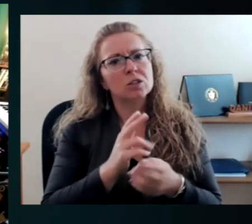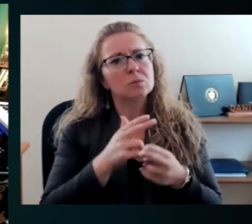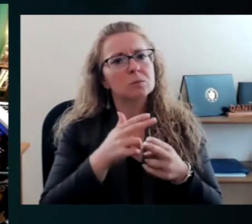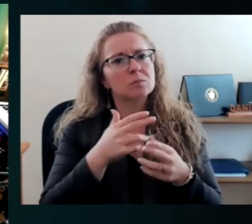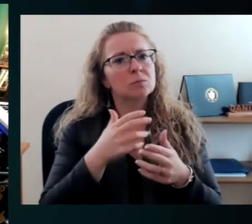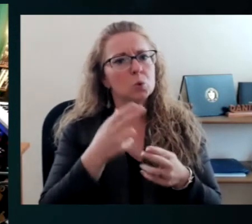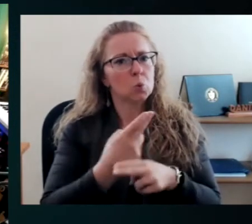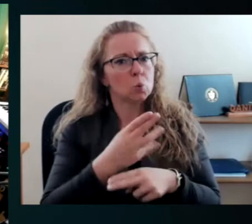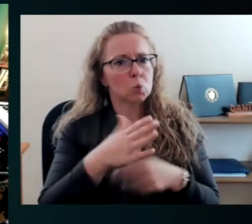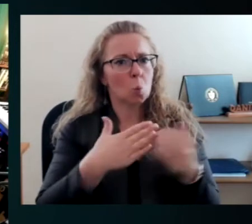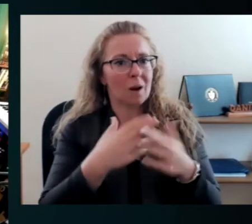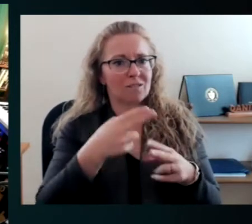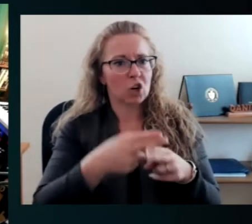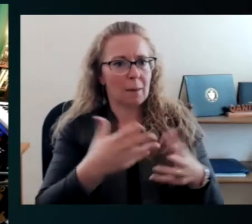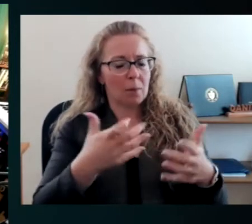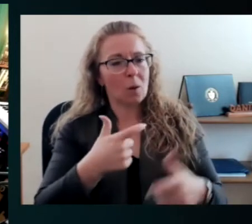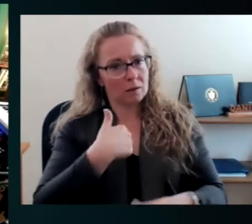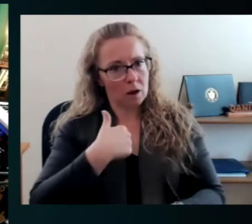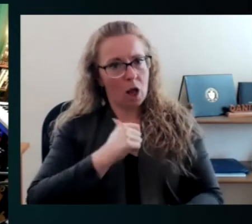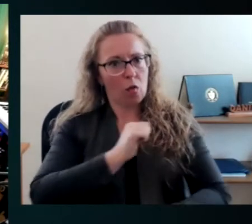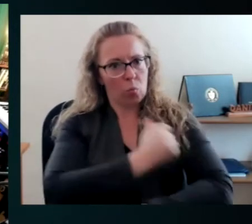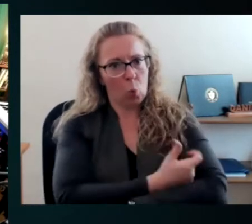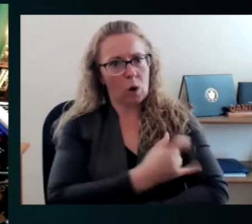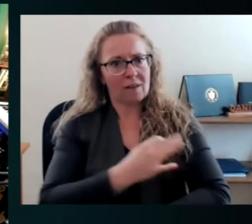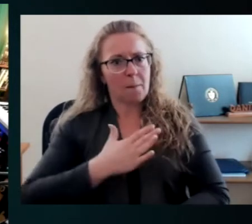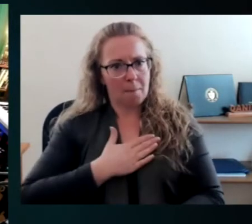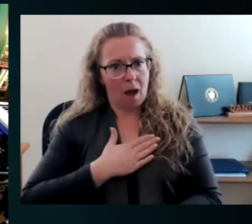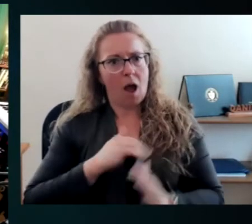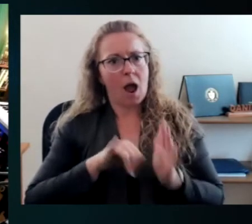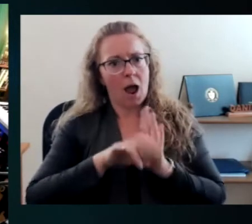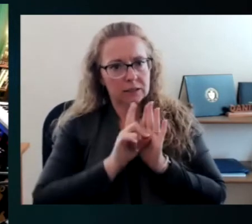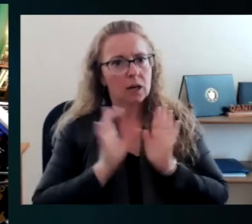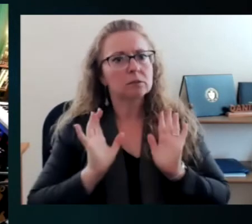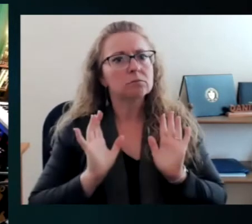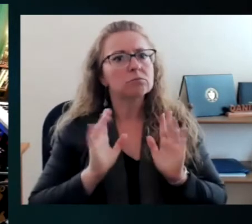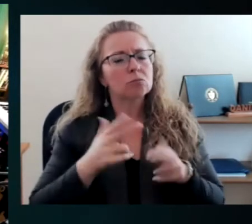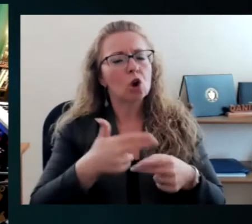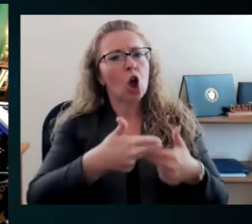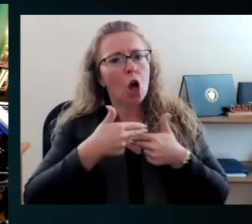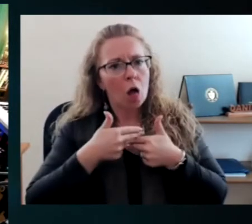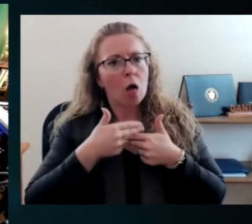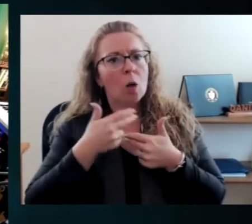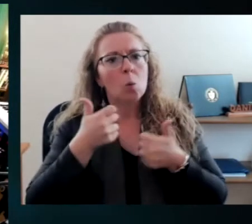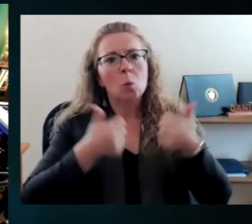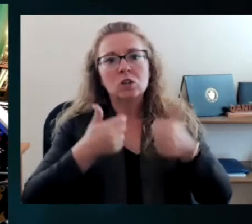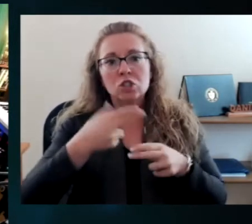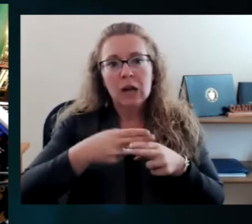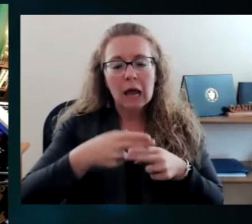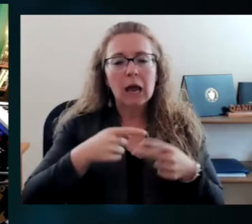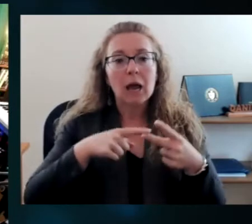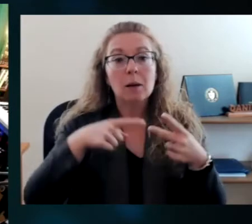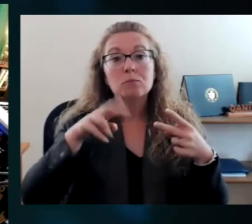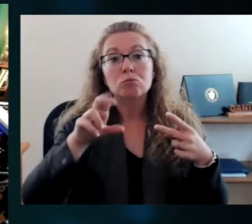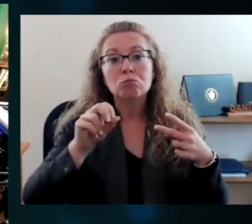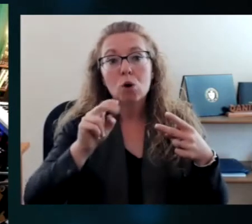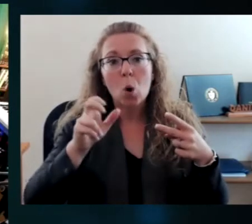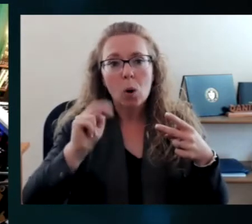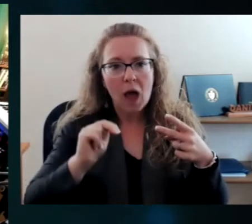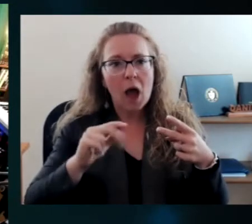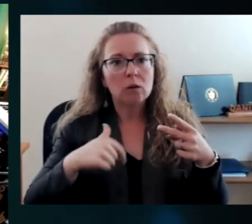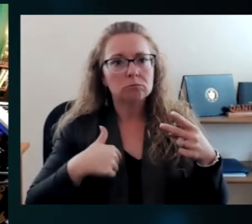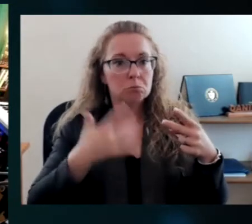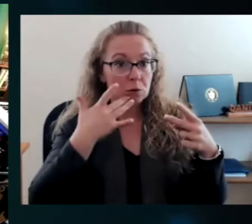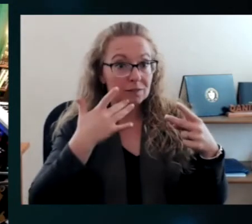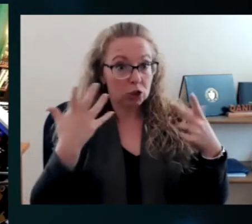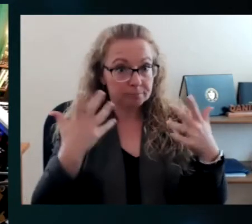the authority on their identity, as entitled to be called by the names and pronouns that they wish to be called by. I